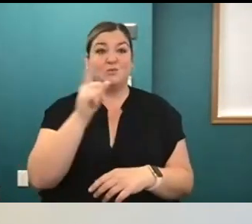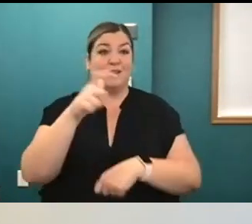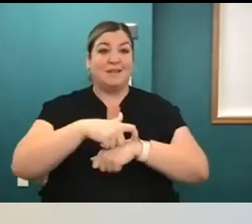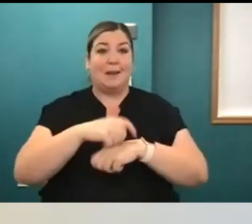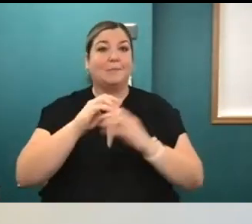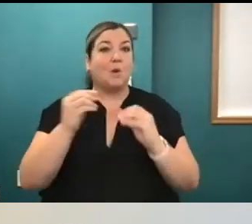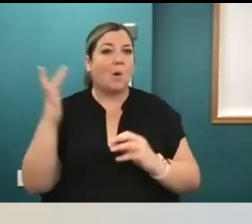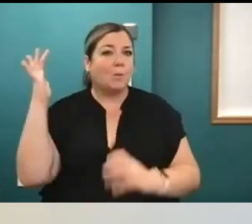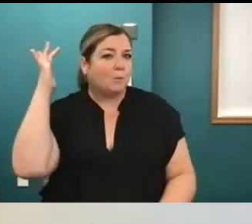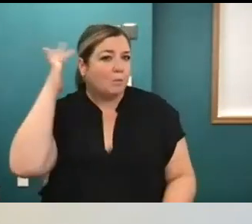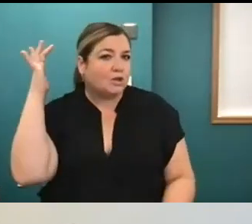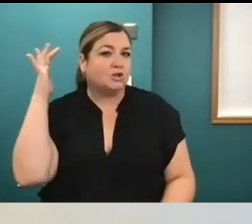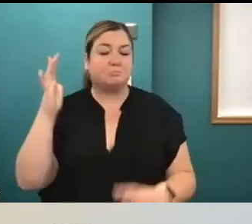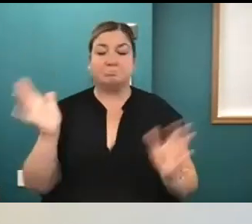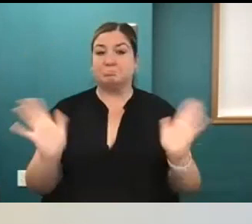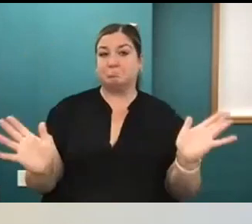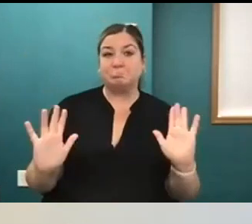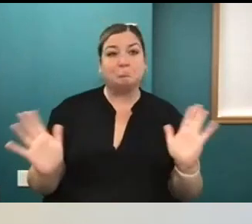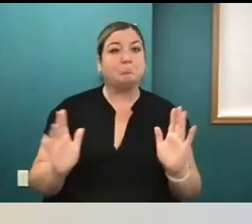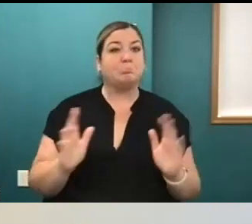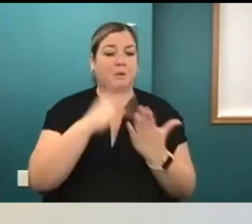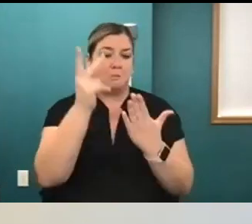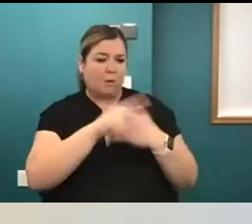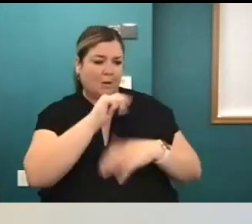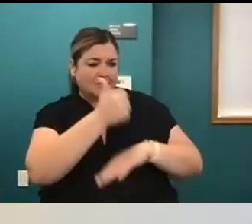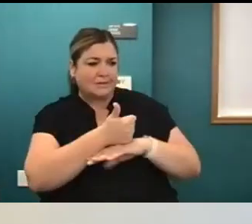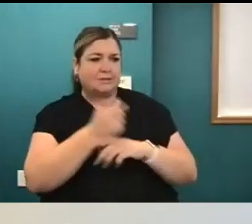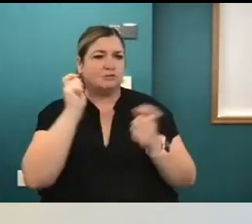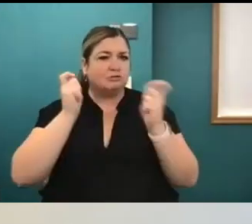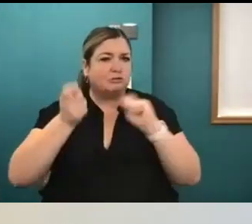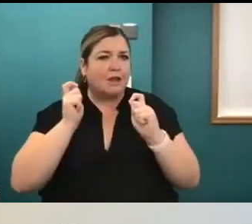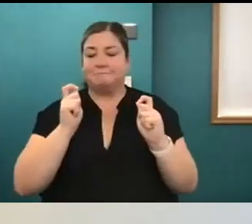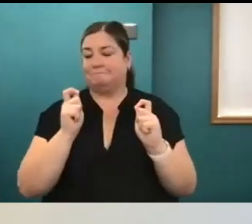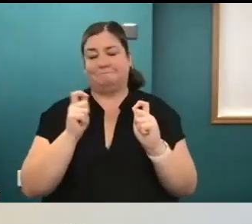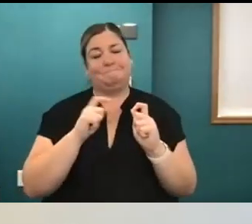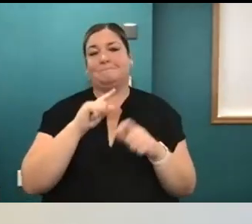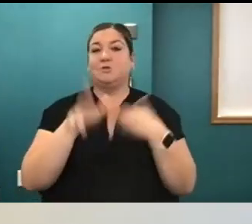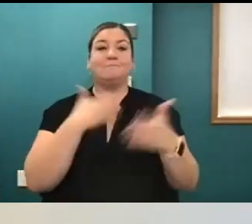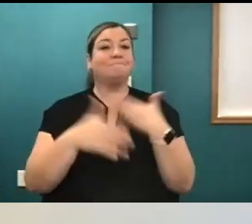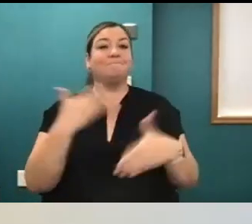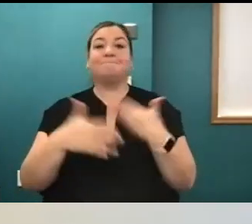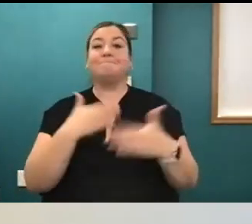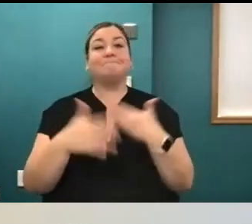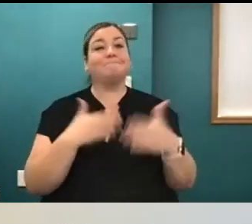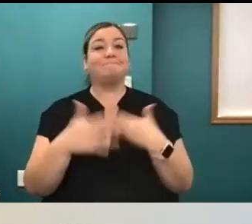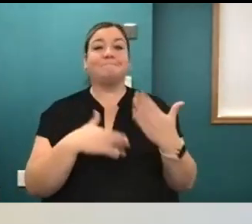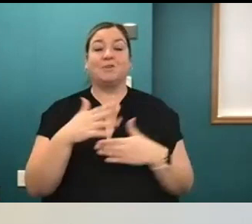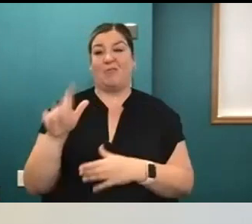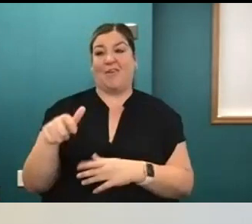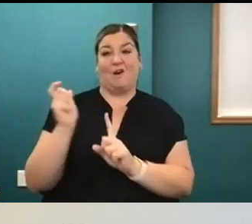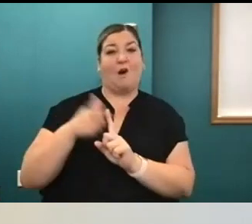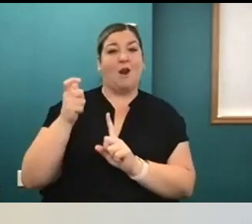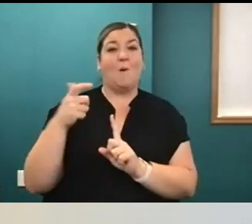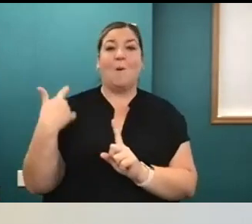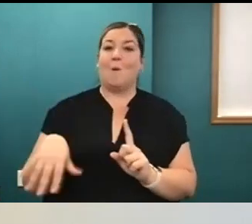buttons you have to press. There's no, program you have to switch to. It's doing that all for you. So the automaticity is